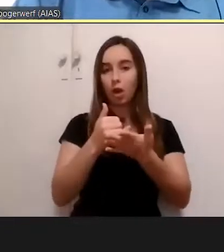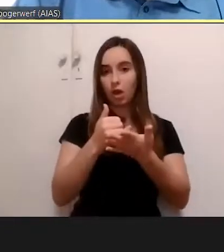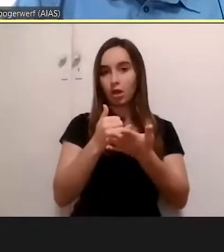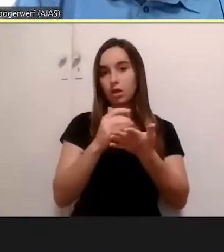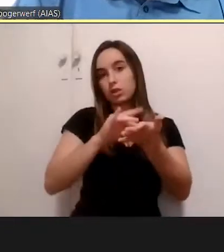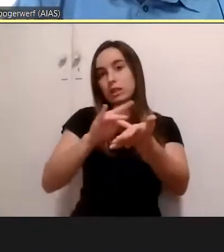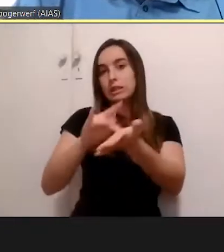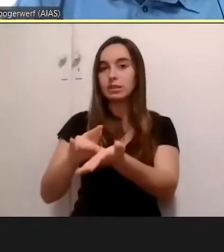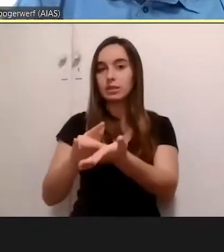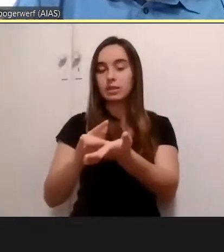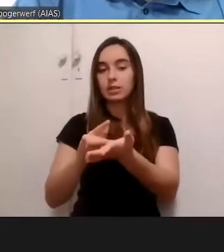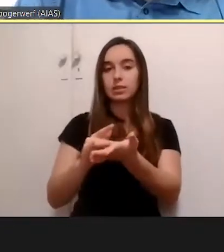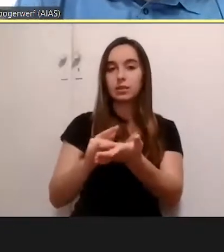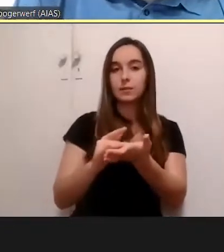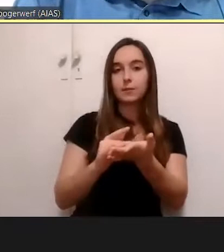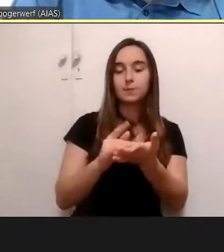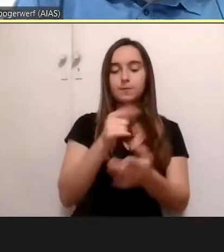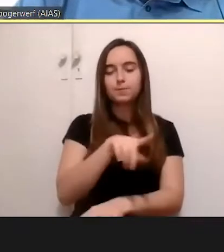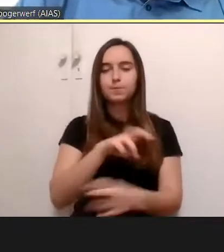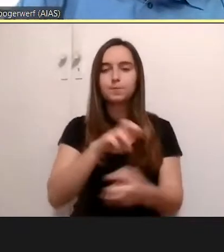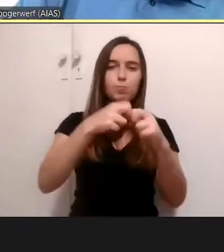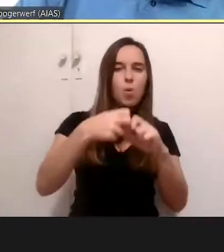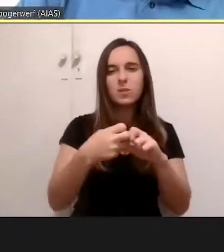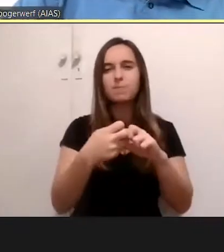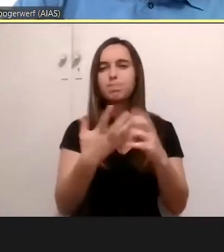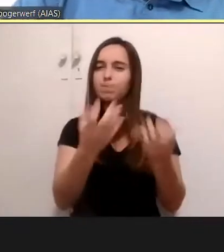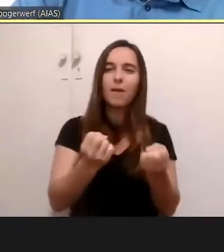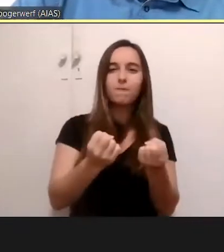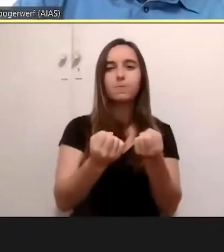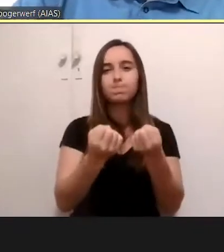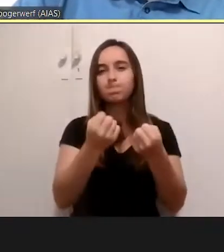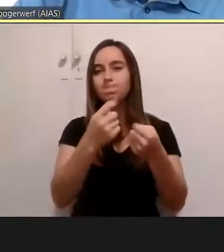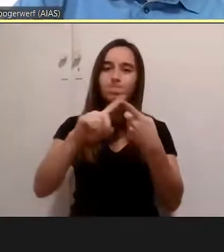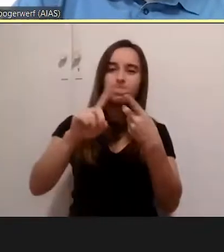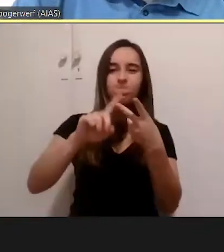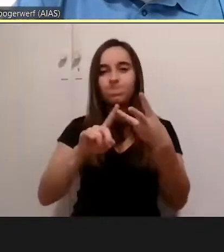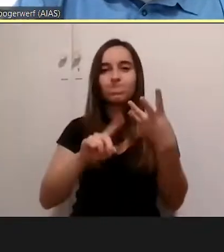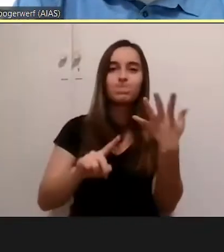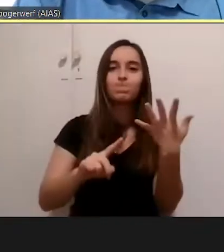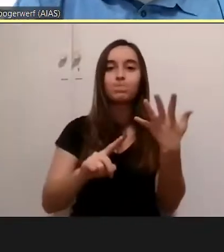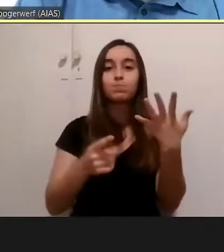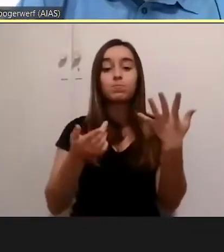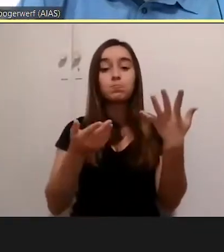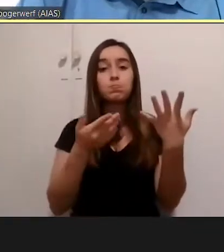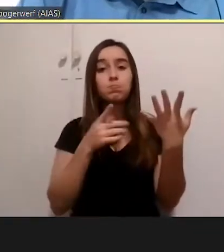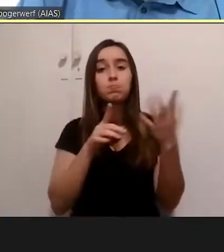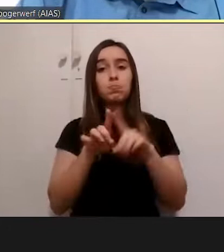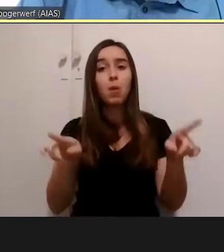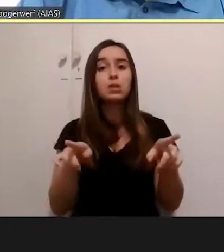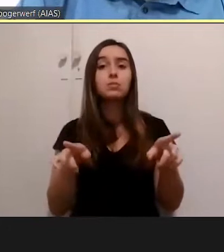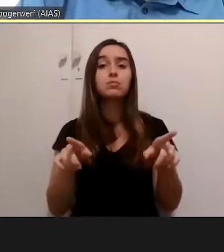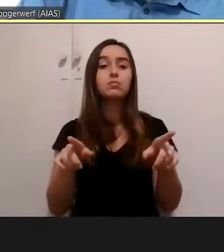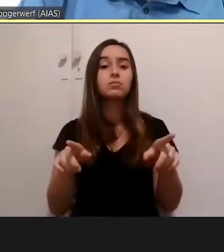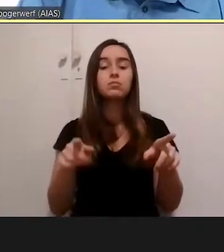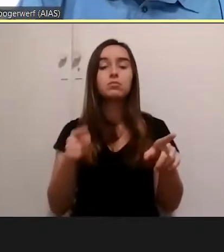retrieved a couple of issues, and there's much more, but this is just to pinpoint some of the aspects that normally create